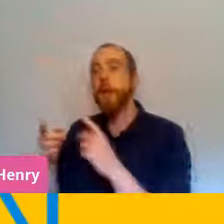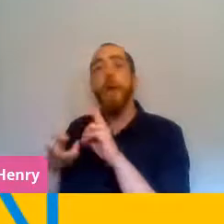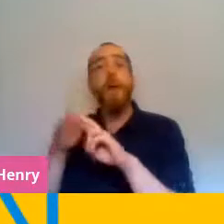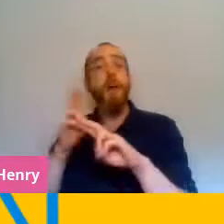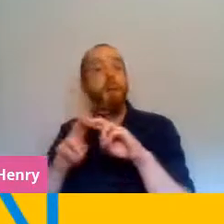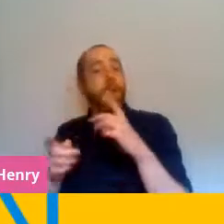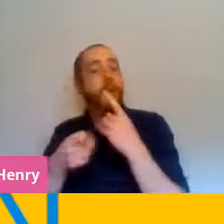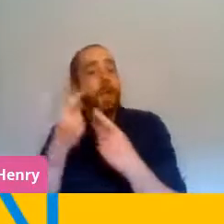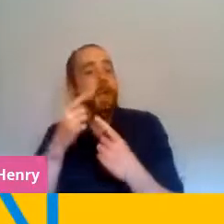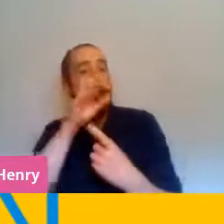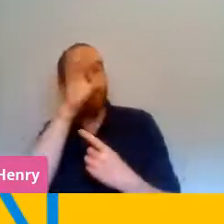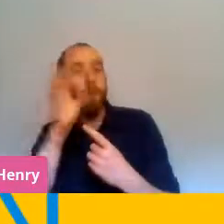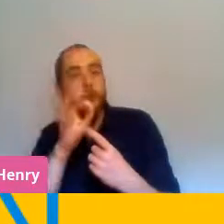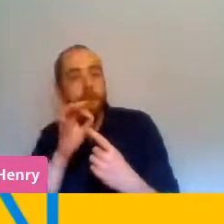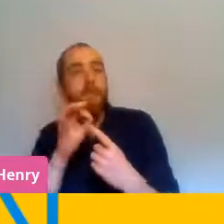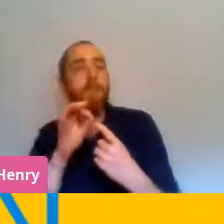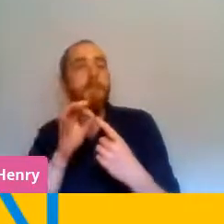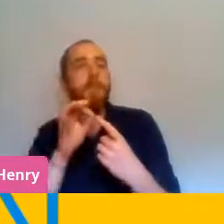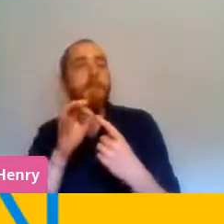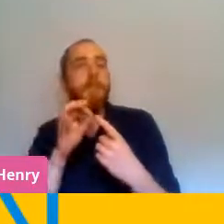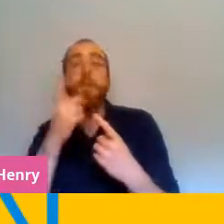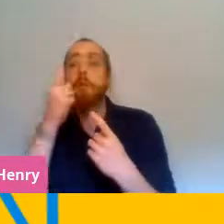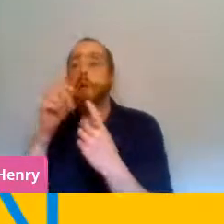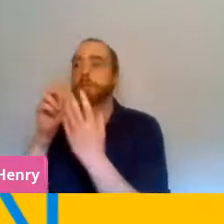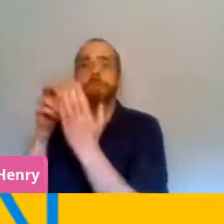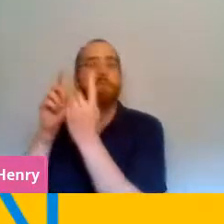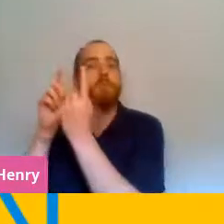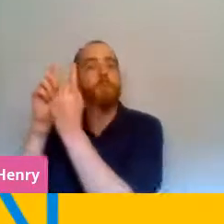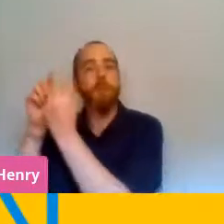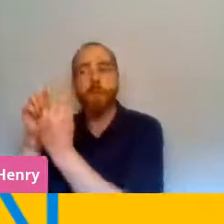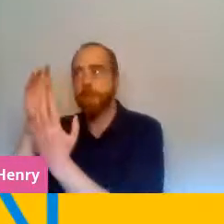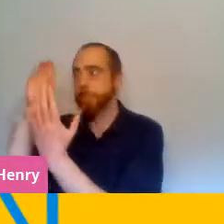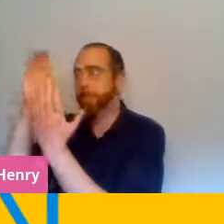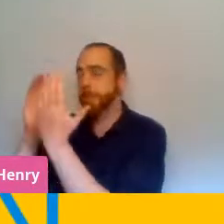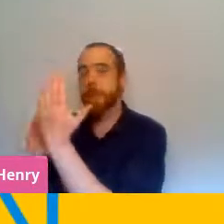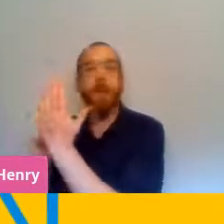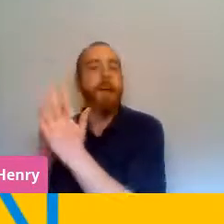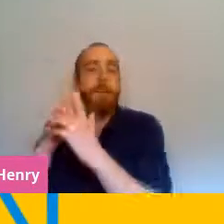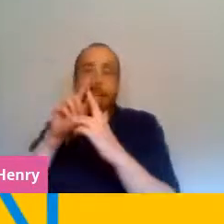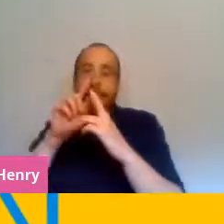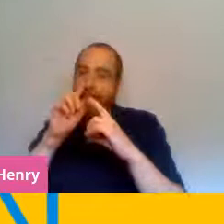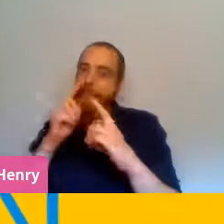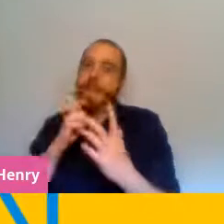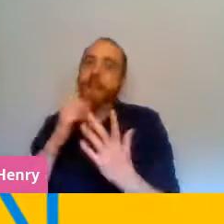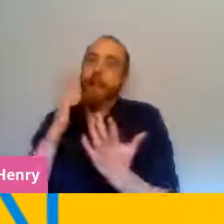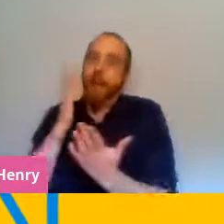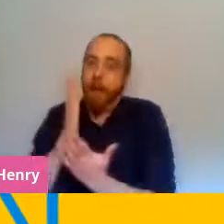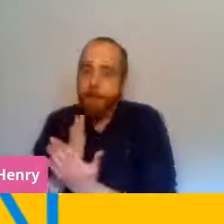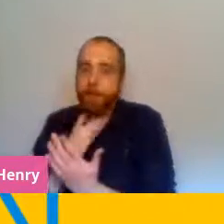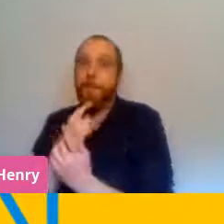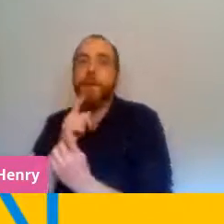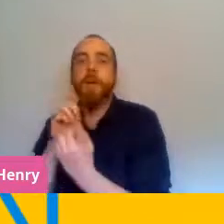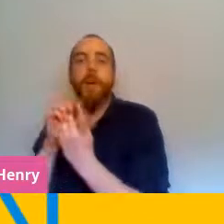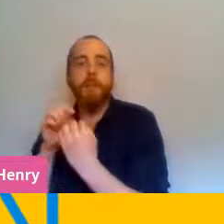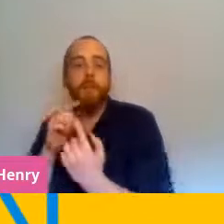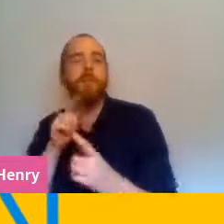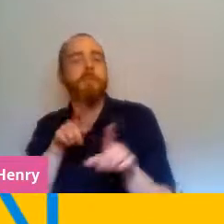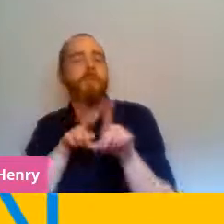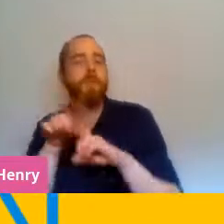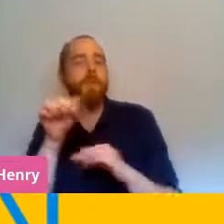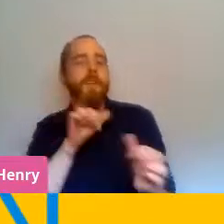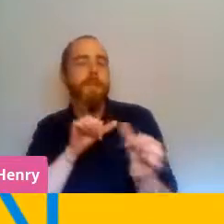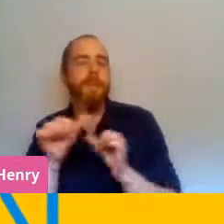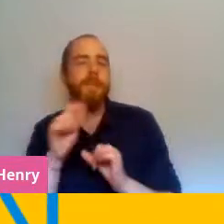And we'll have a chat about that. If there are other questions, burning desire to ask, then you can put it in the comments. I can't promise we'll get to them, but we will